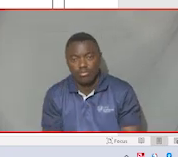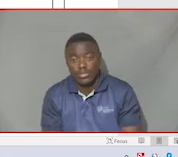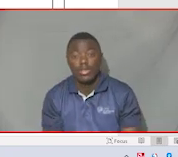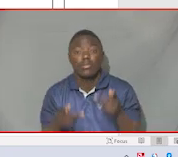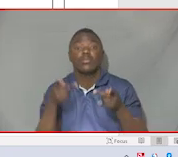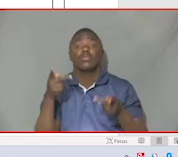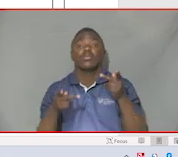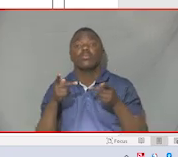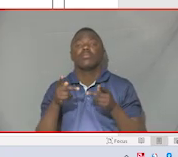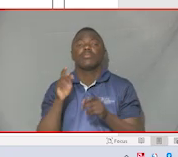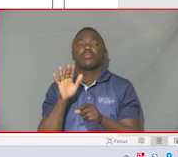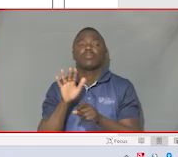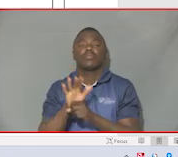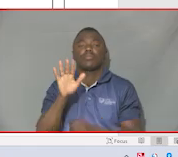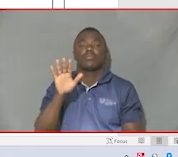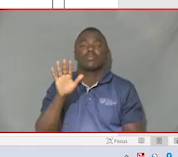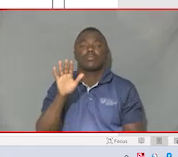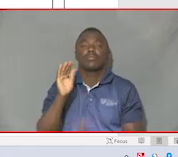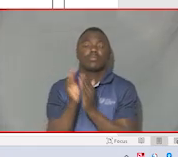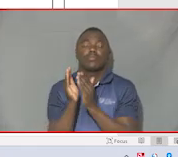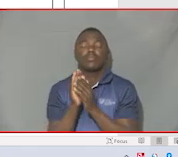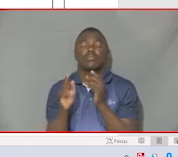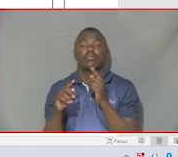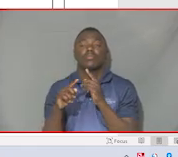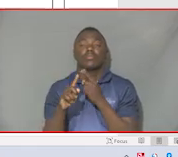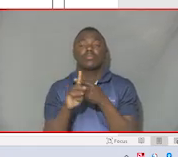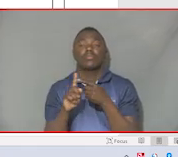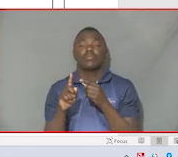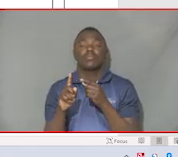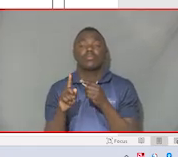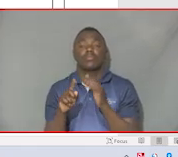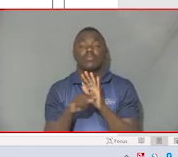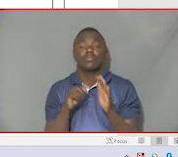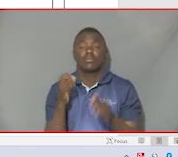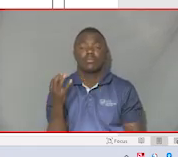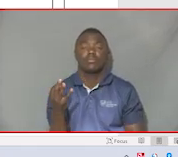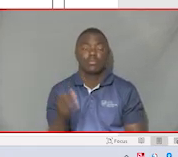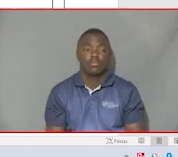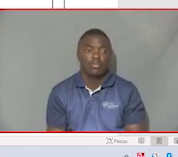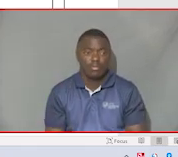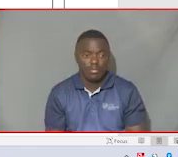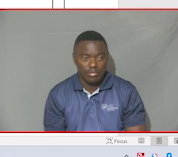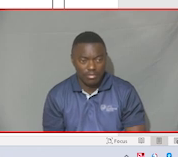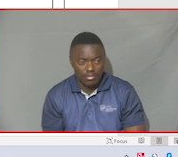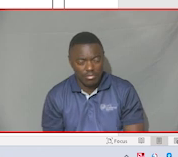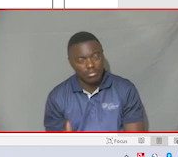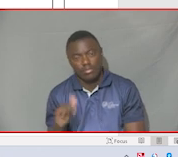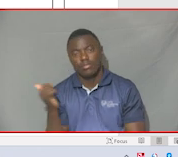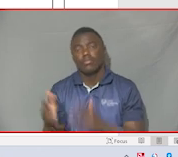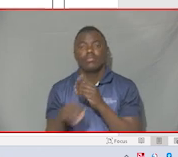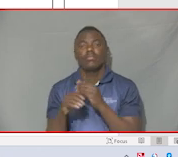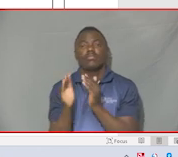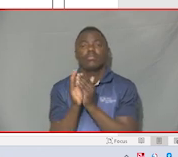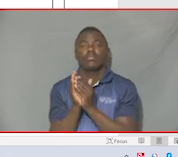is 15 marks plus minus 3, and then half the marks will be grade 11 work, and other half will be grade 12